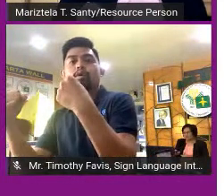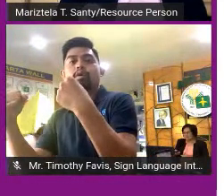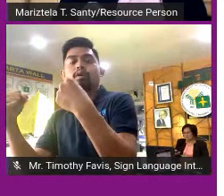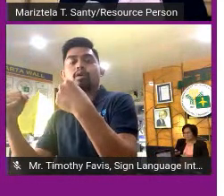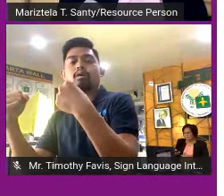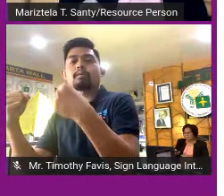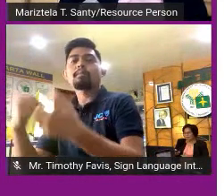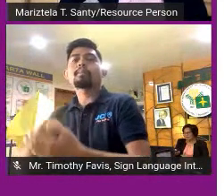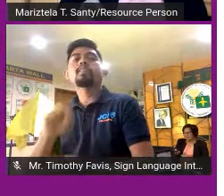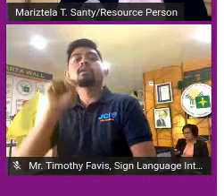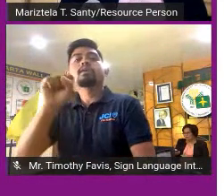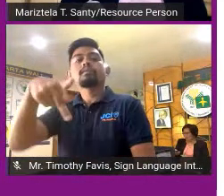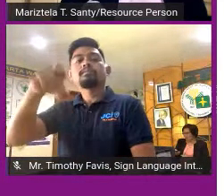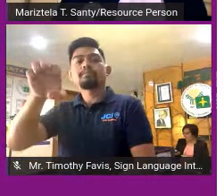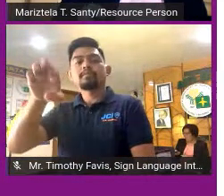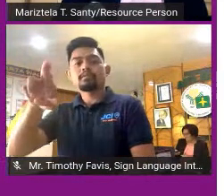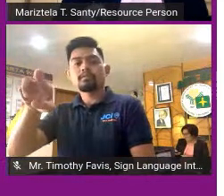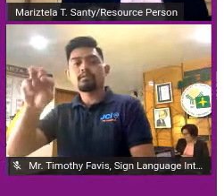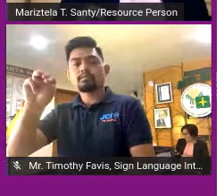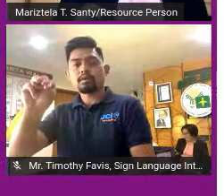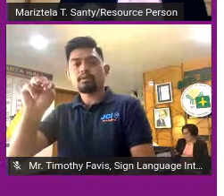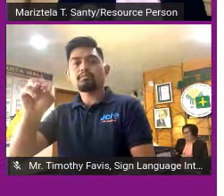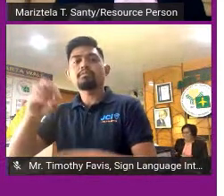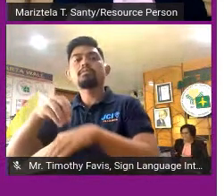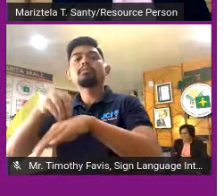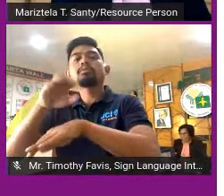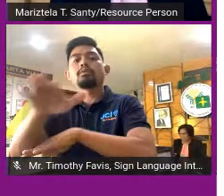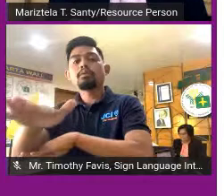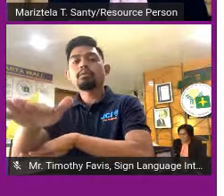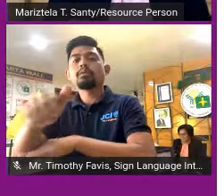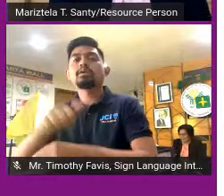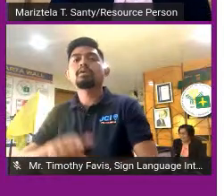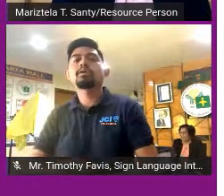donor, muscular,